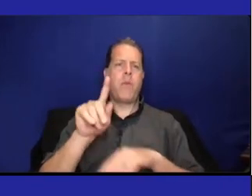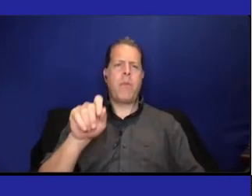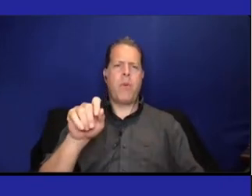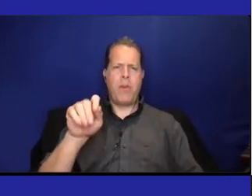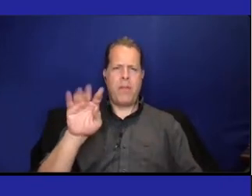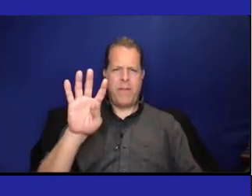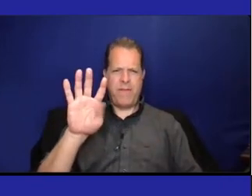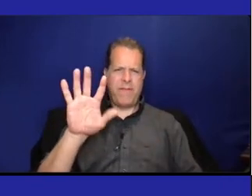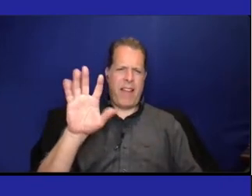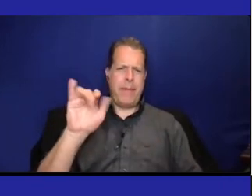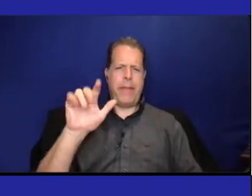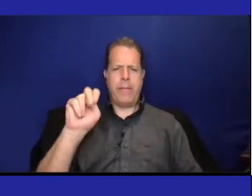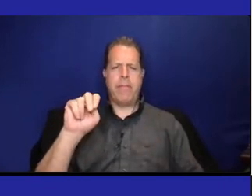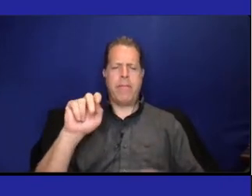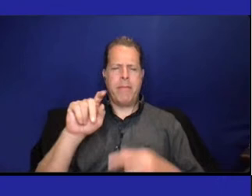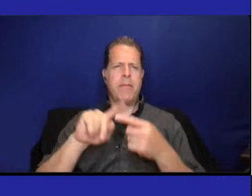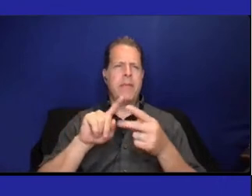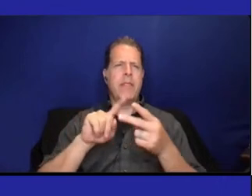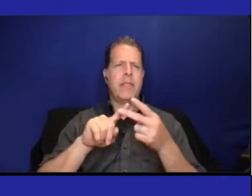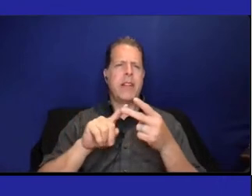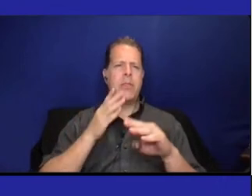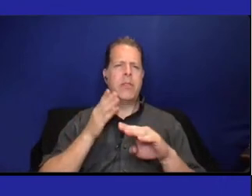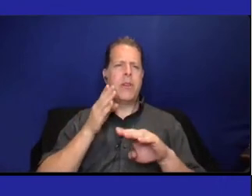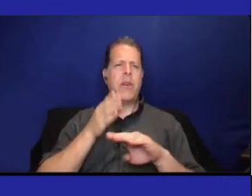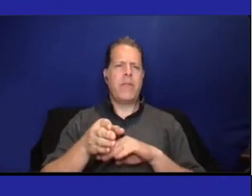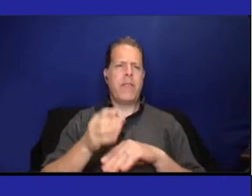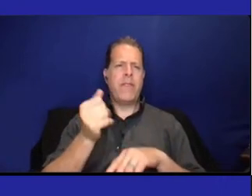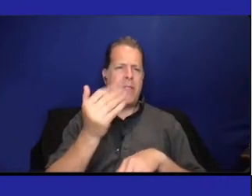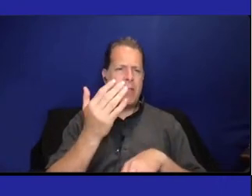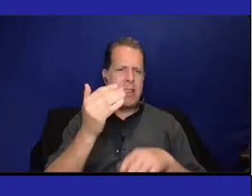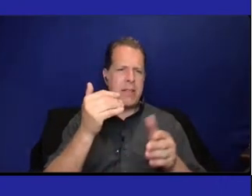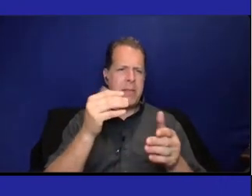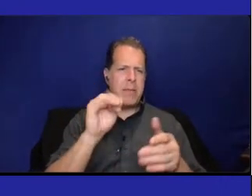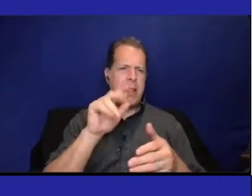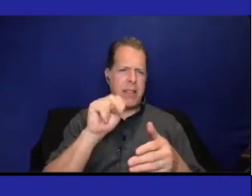$1,498,738, increasing the total contract not to exceed from